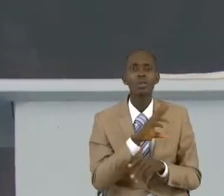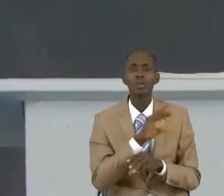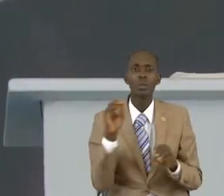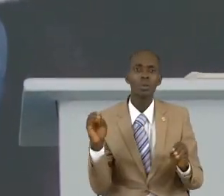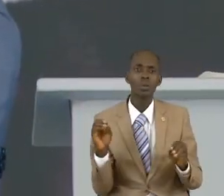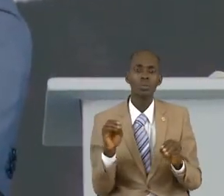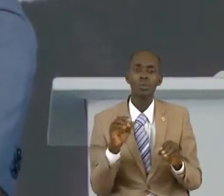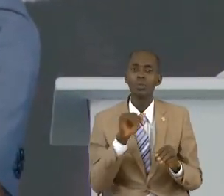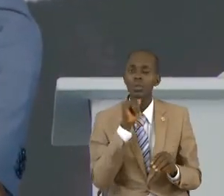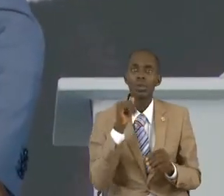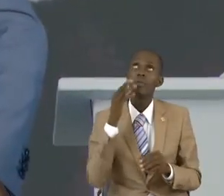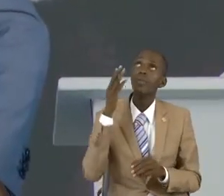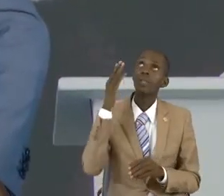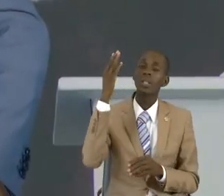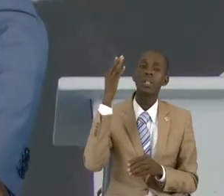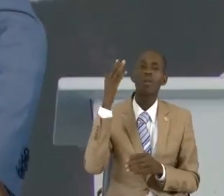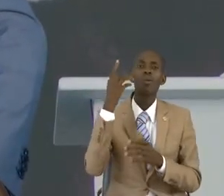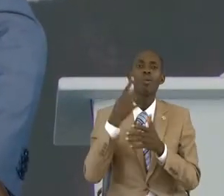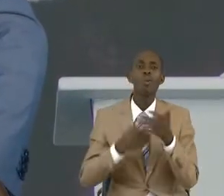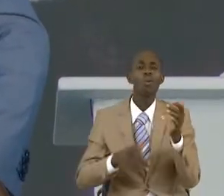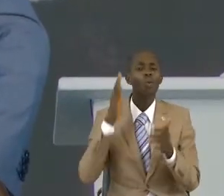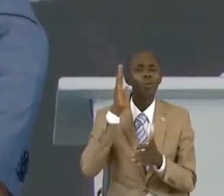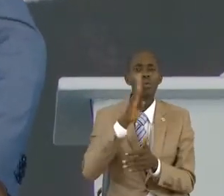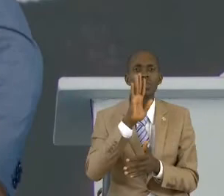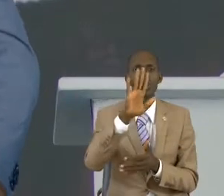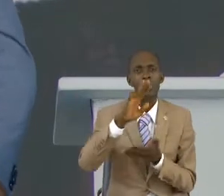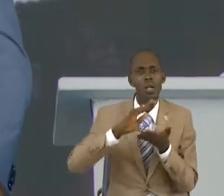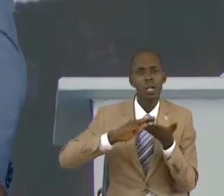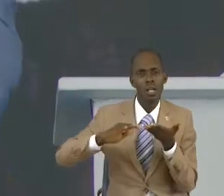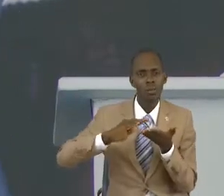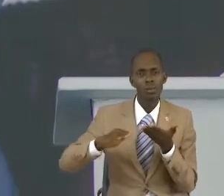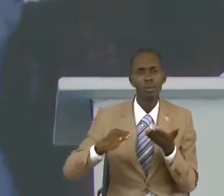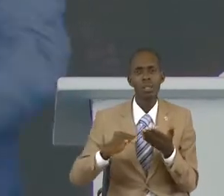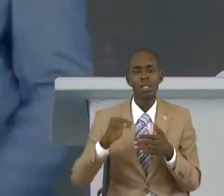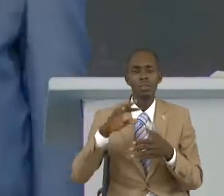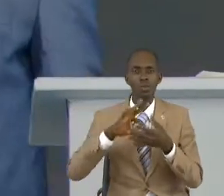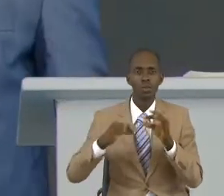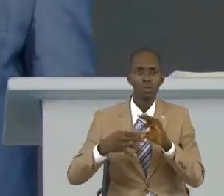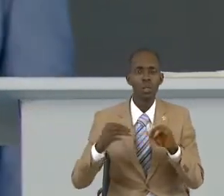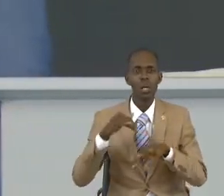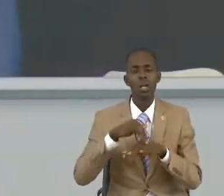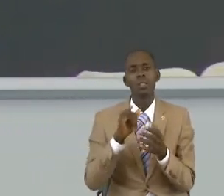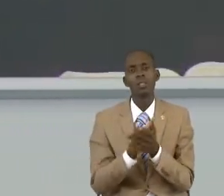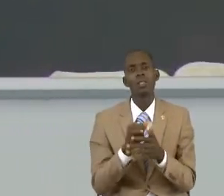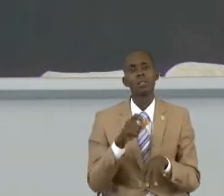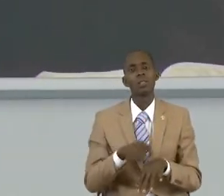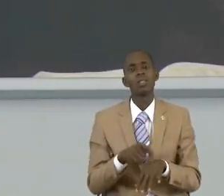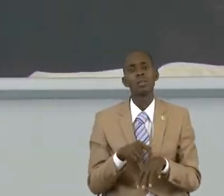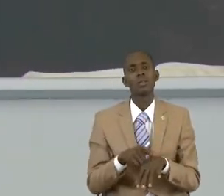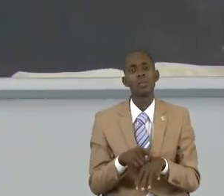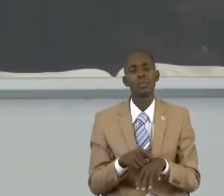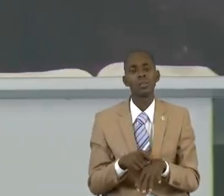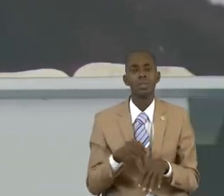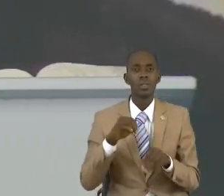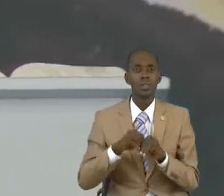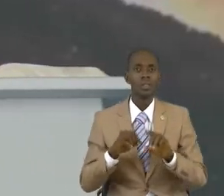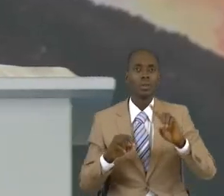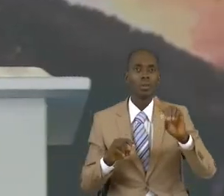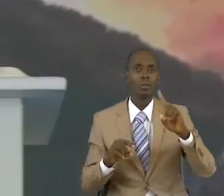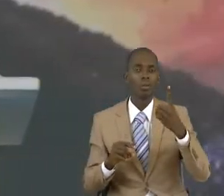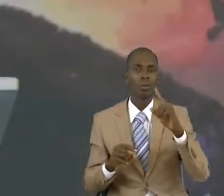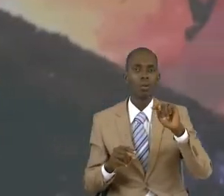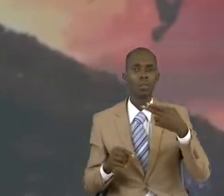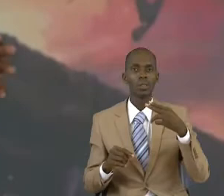What will be your story at that time? 1 Thessalonians chapter 4. I'm reading from